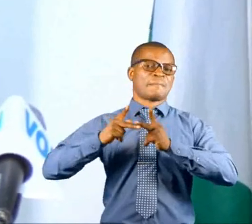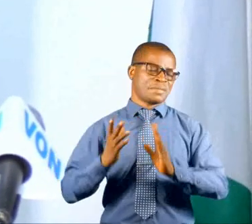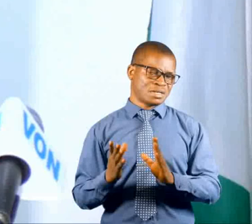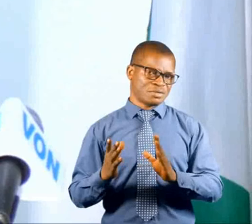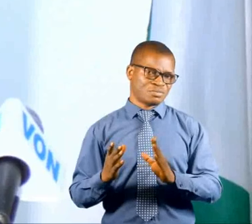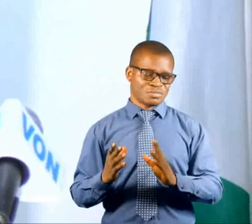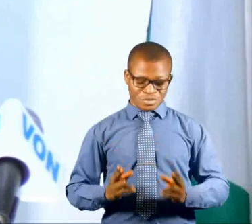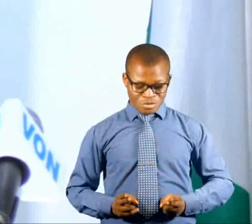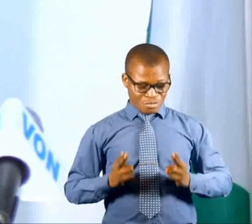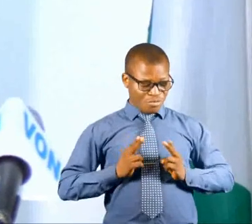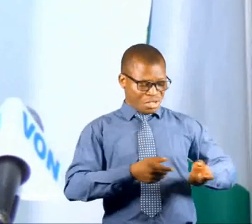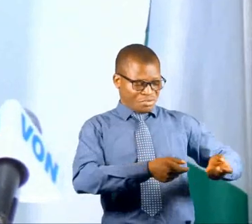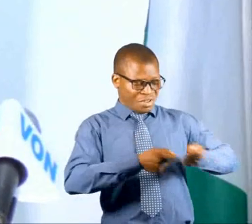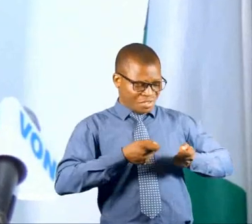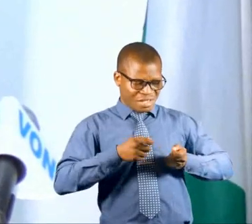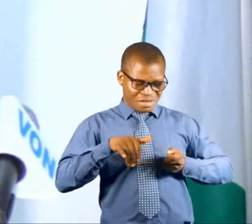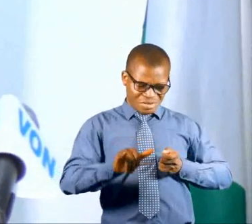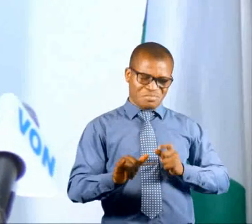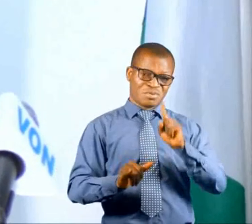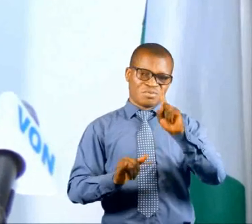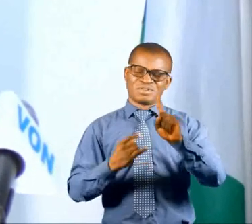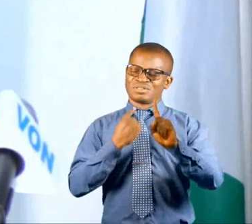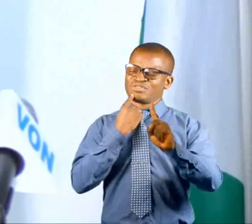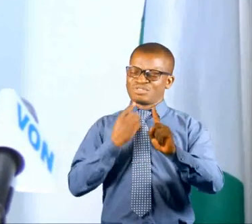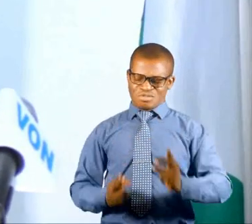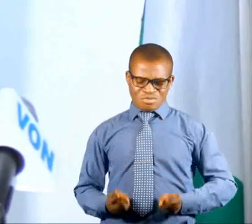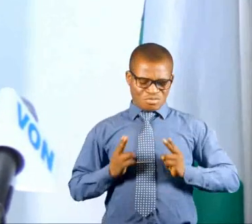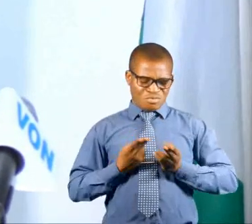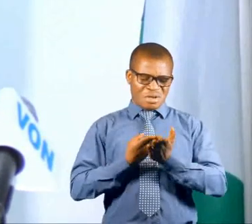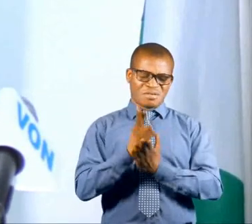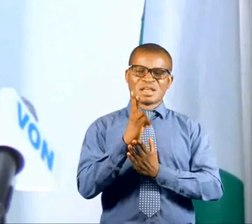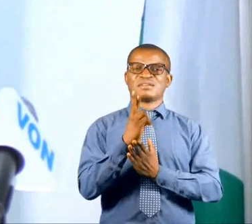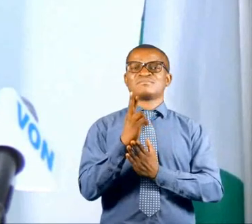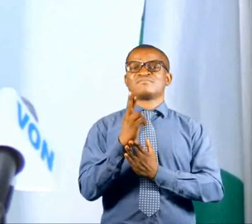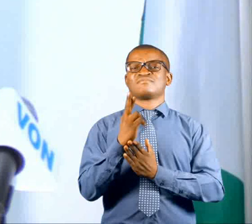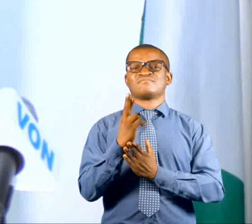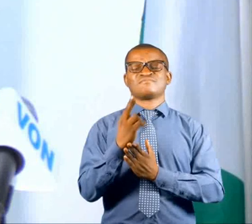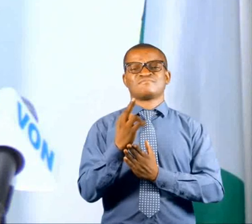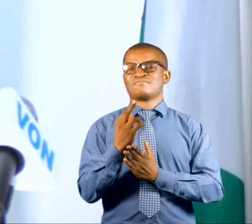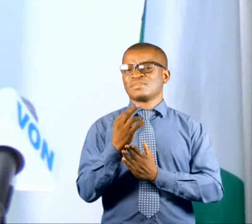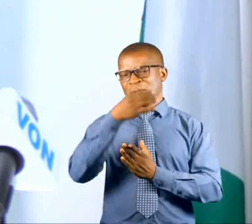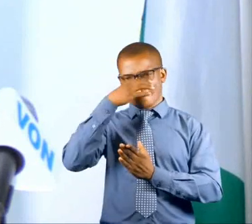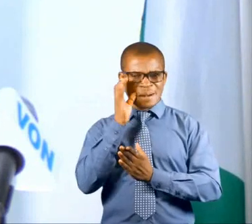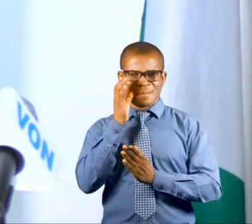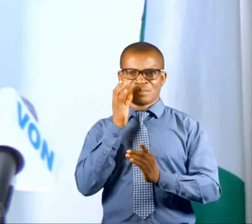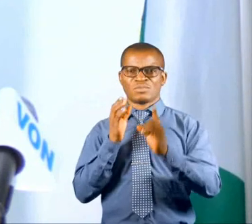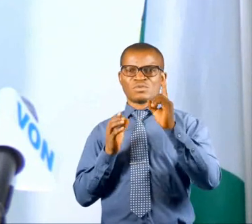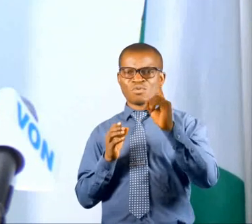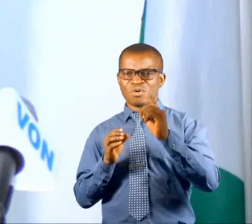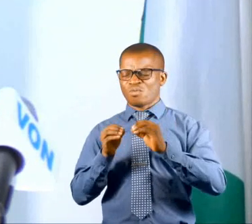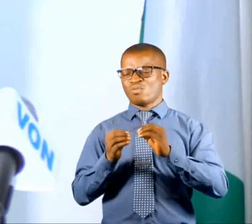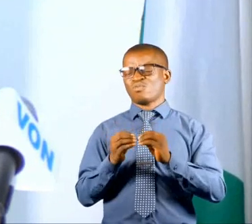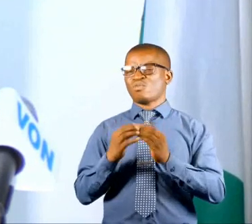partners. Human trafficking remains one of the most serious human rights violations and the world's second